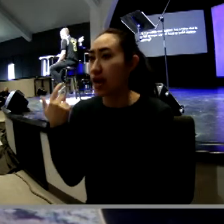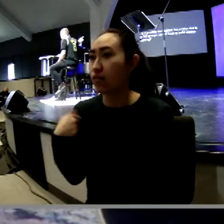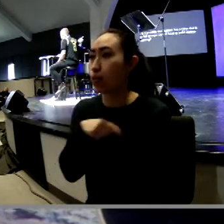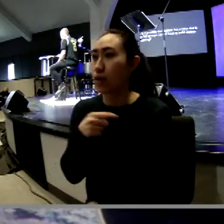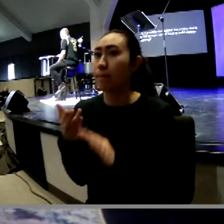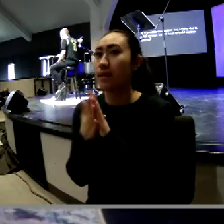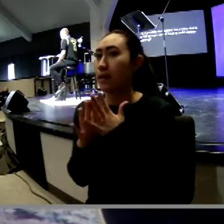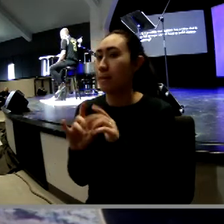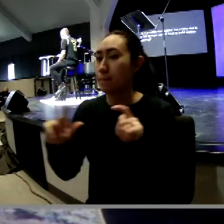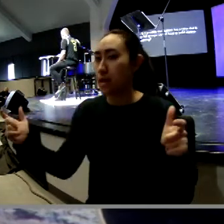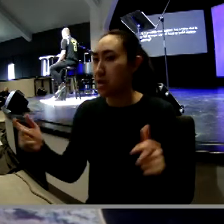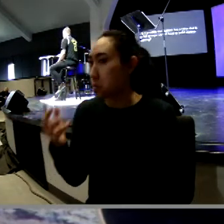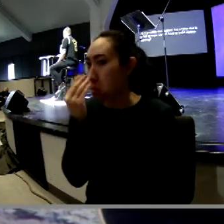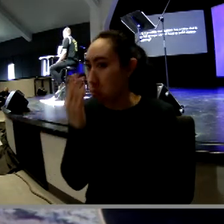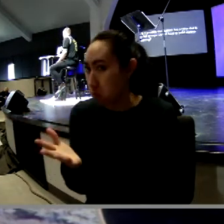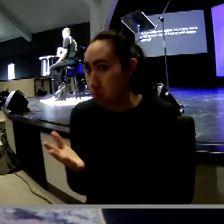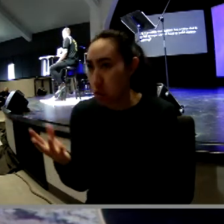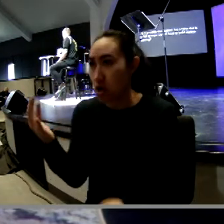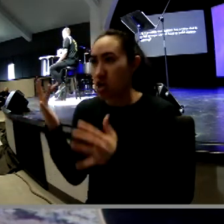it possible?